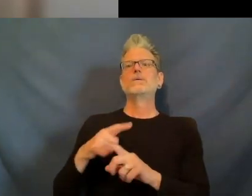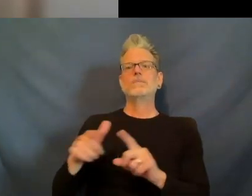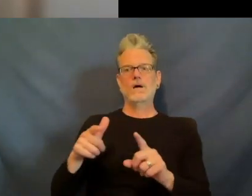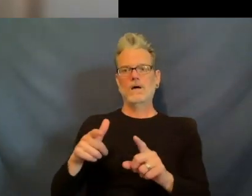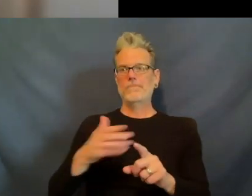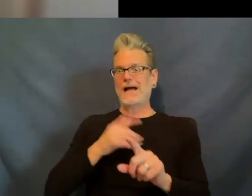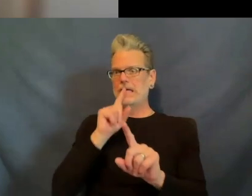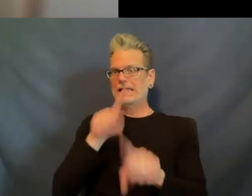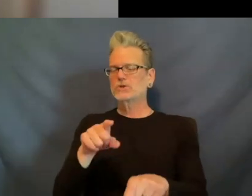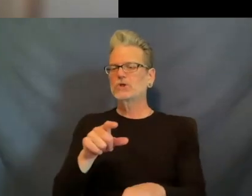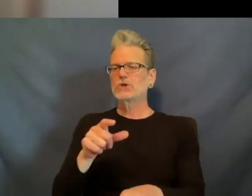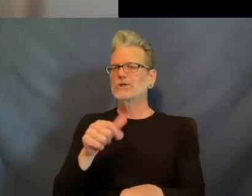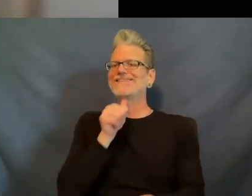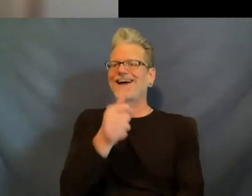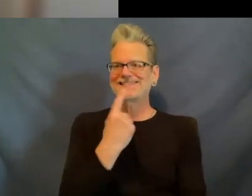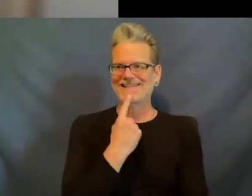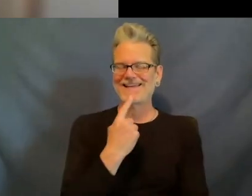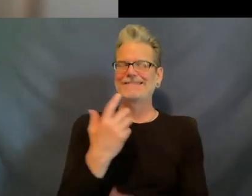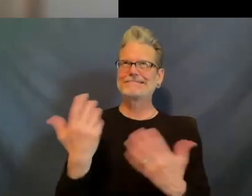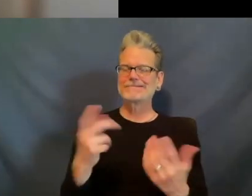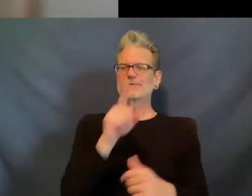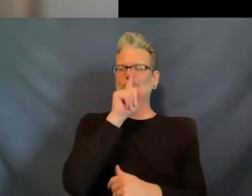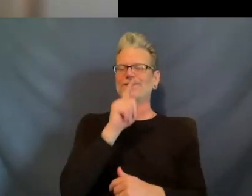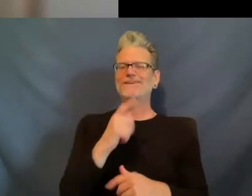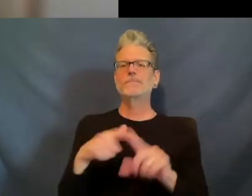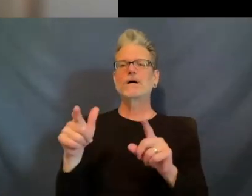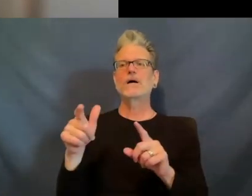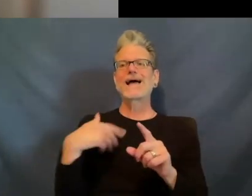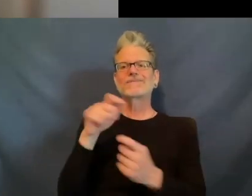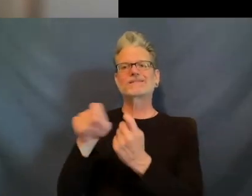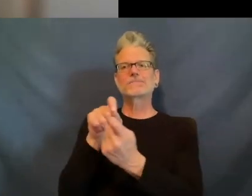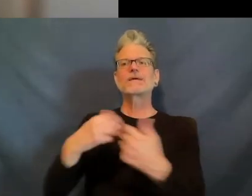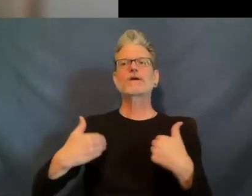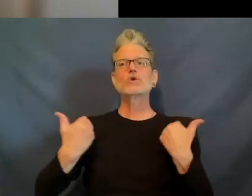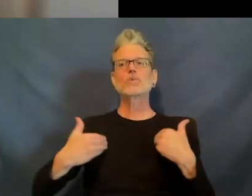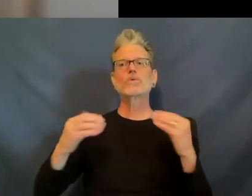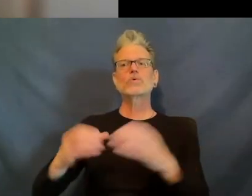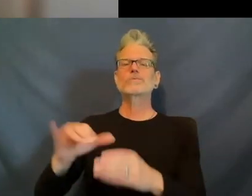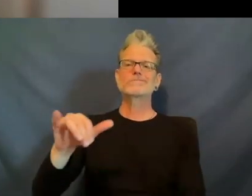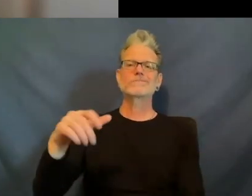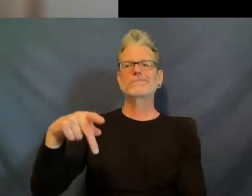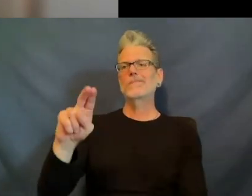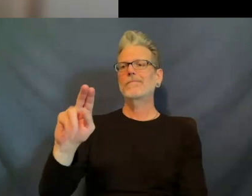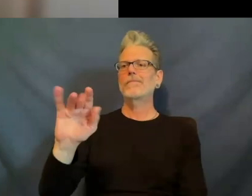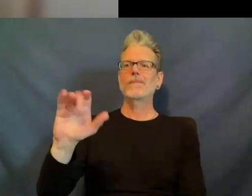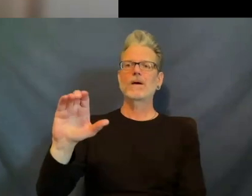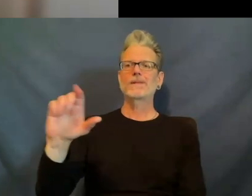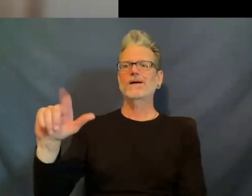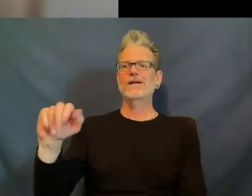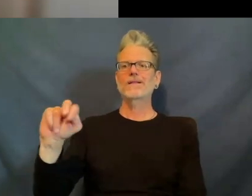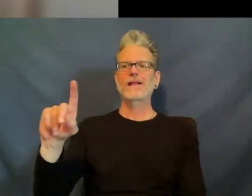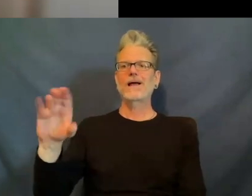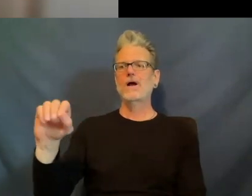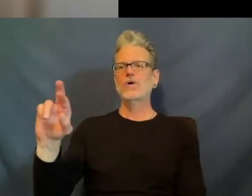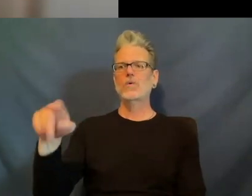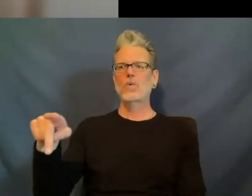response, there are certain youth crews like Public Land Corps where they receive a stipend and not